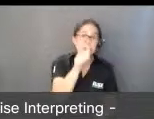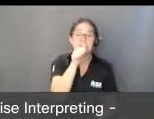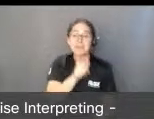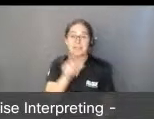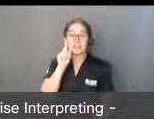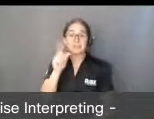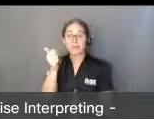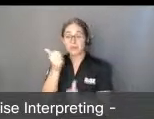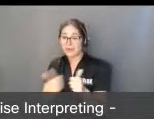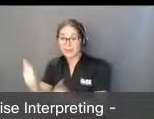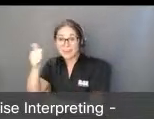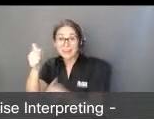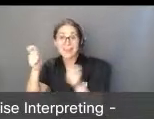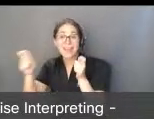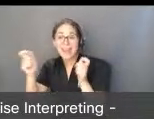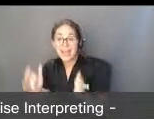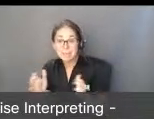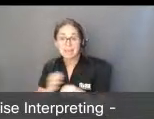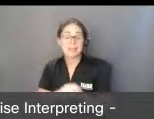patience